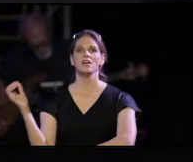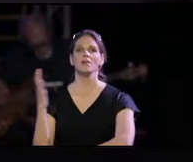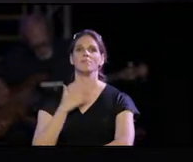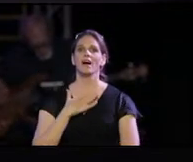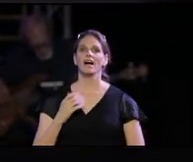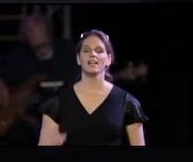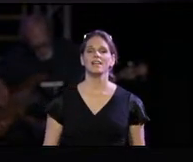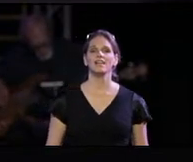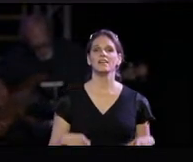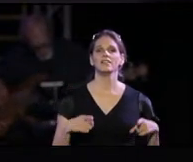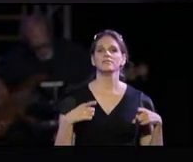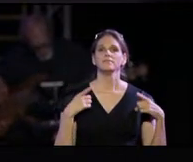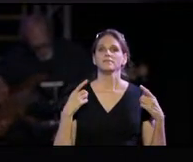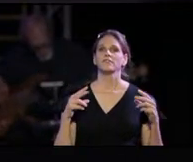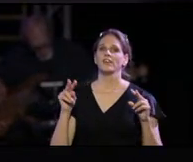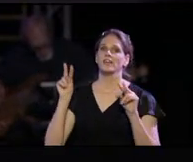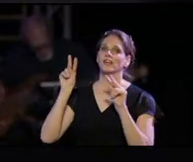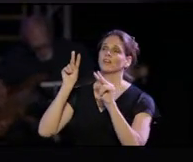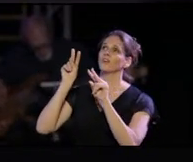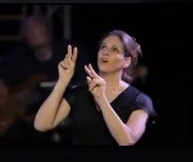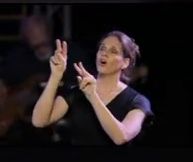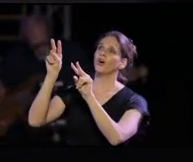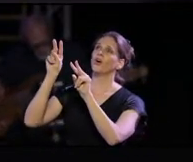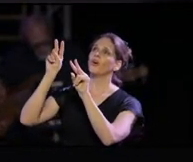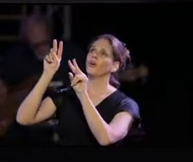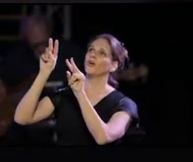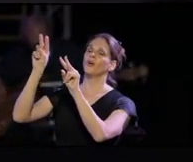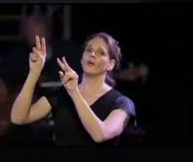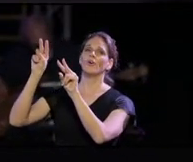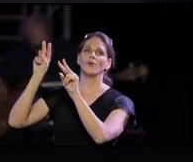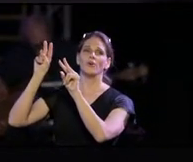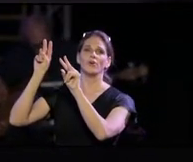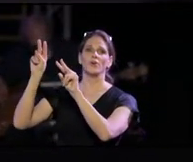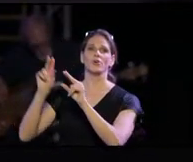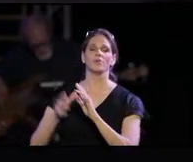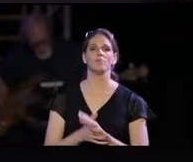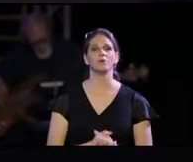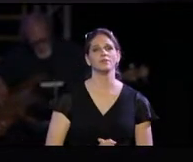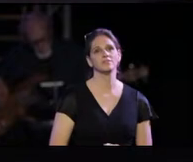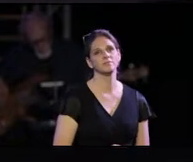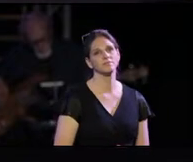Christ, my living